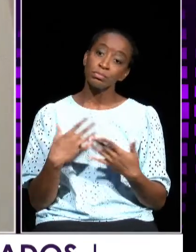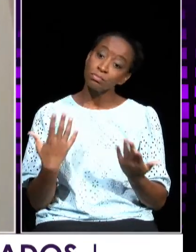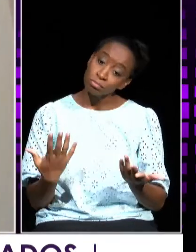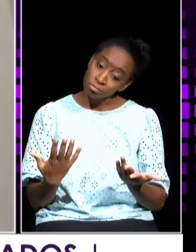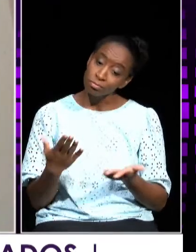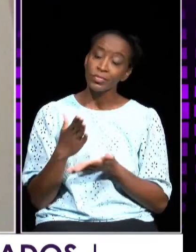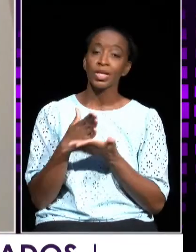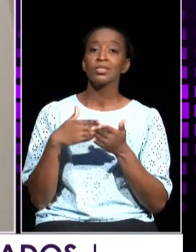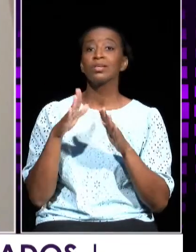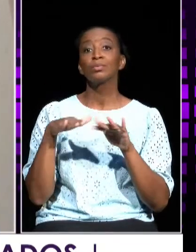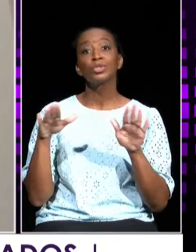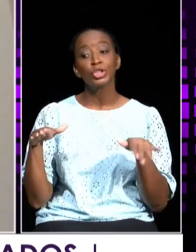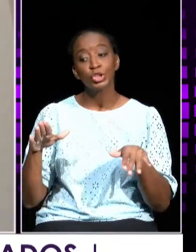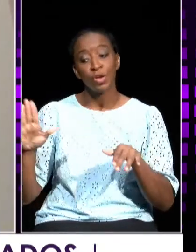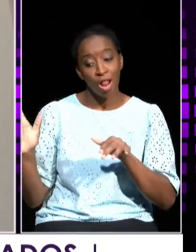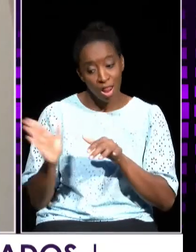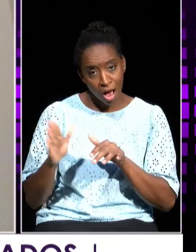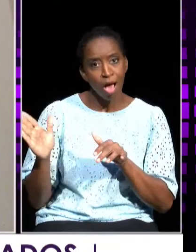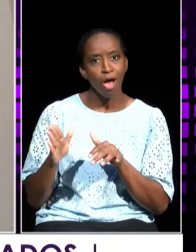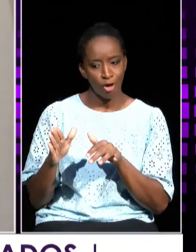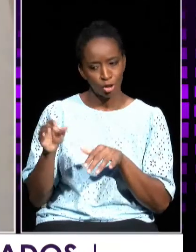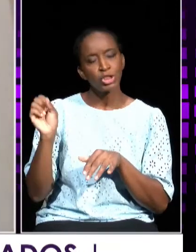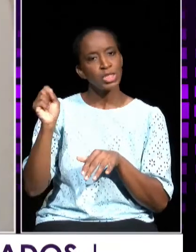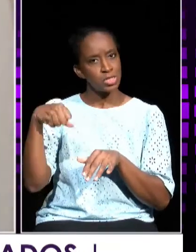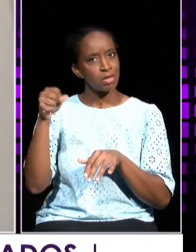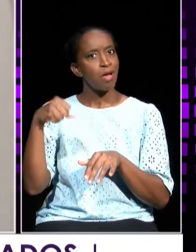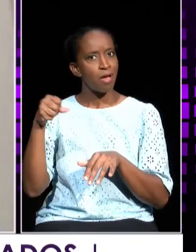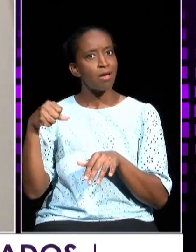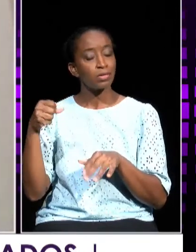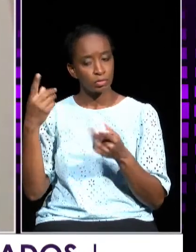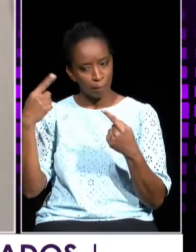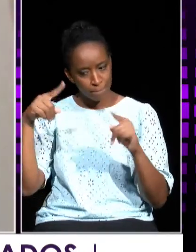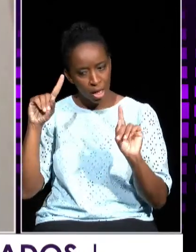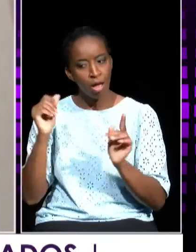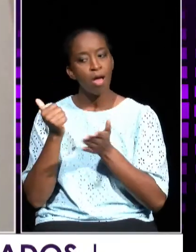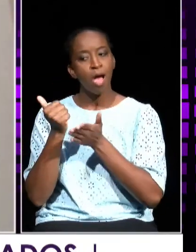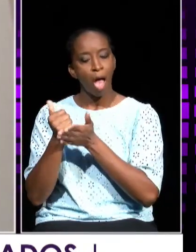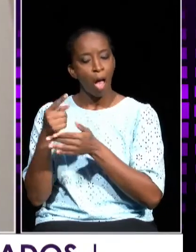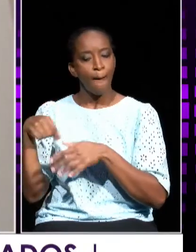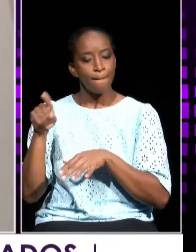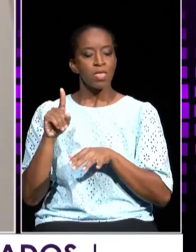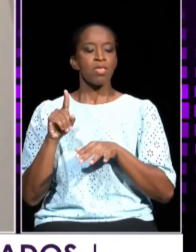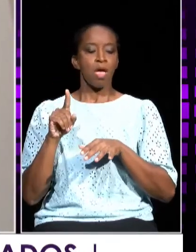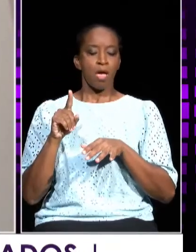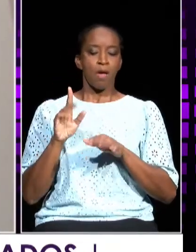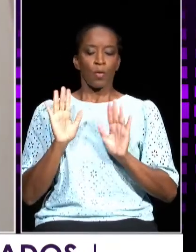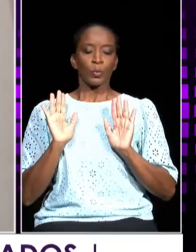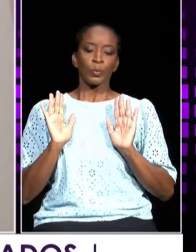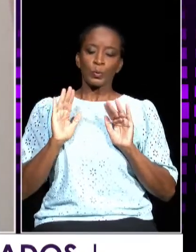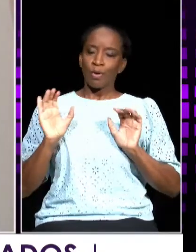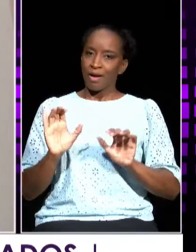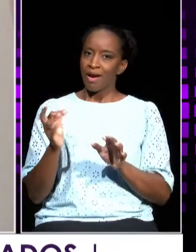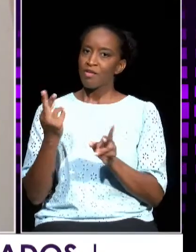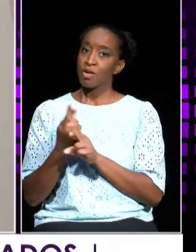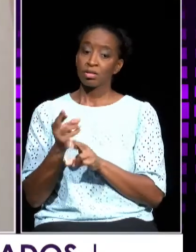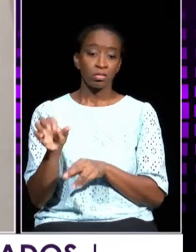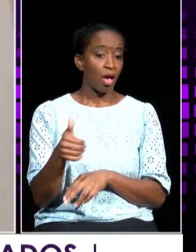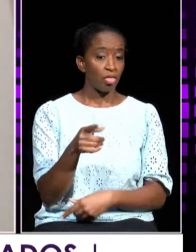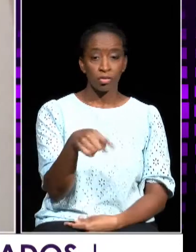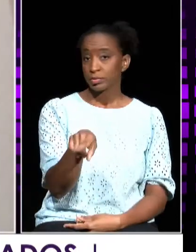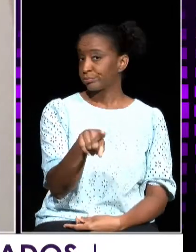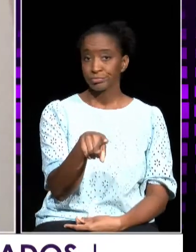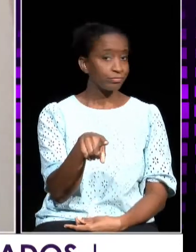some, and I've seen it, but lashes did not work for others. So we have to figure out,